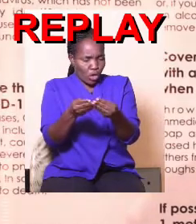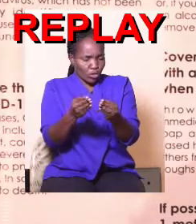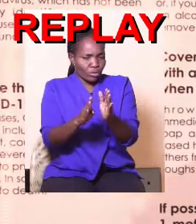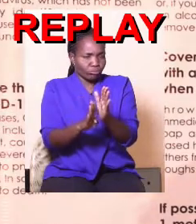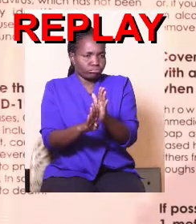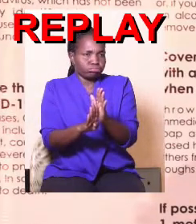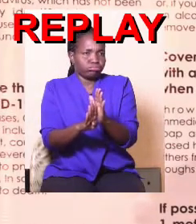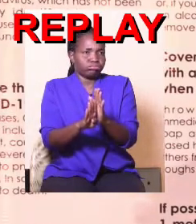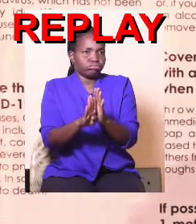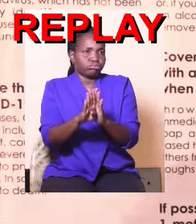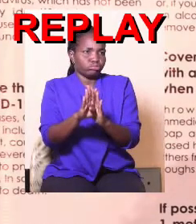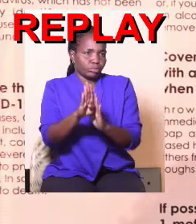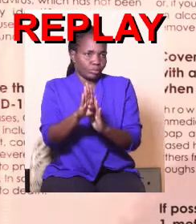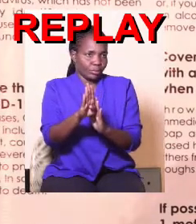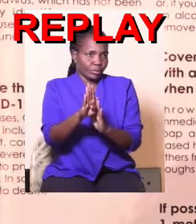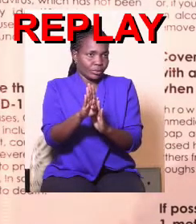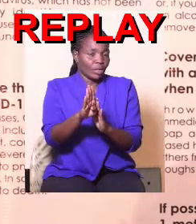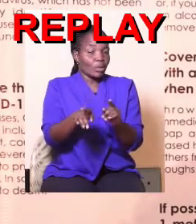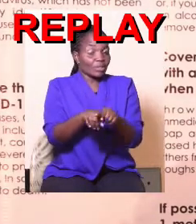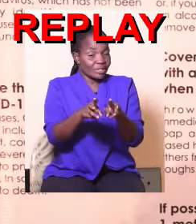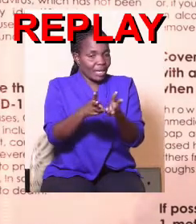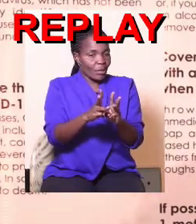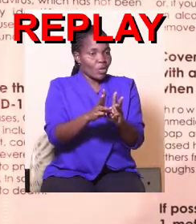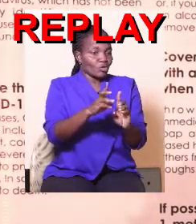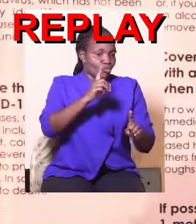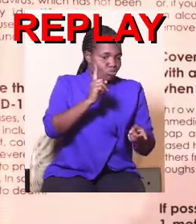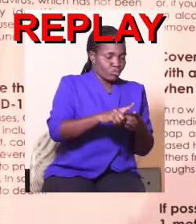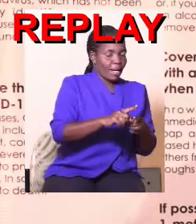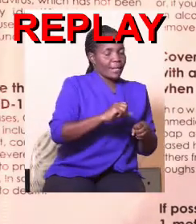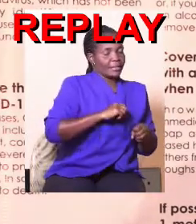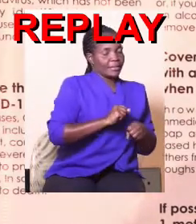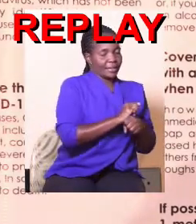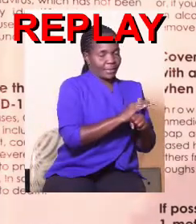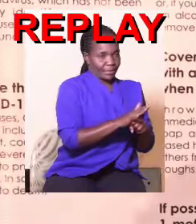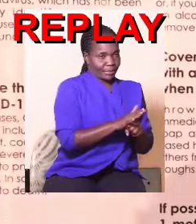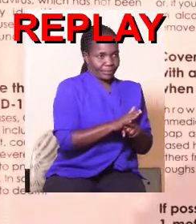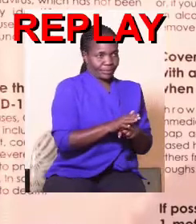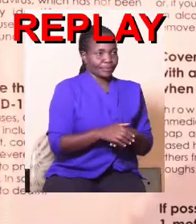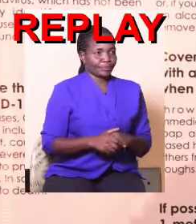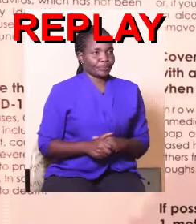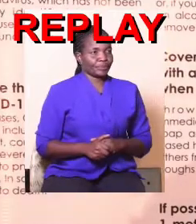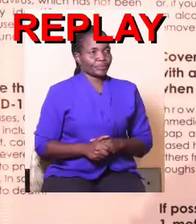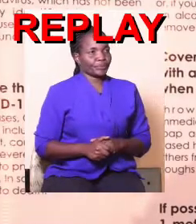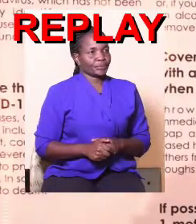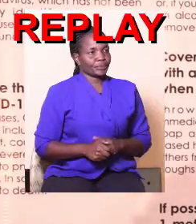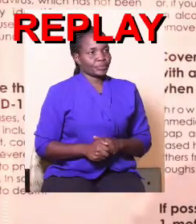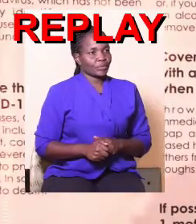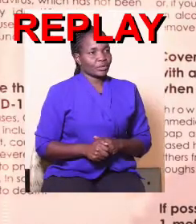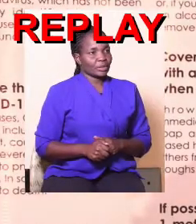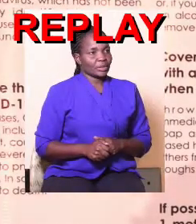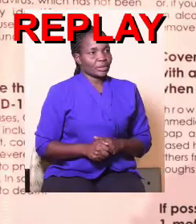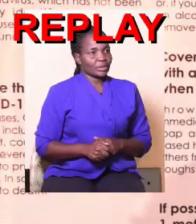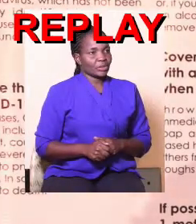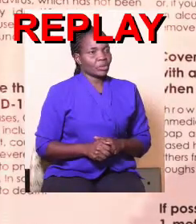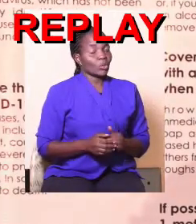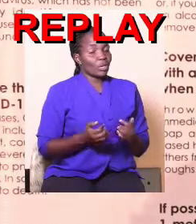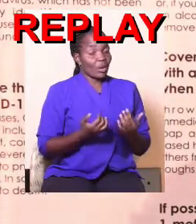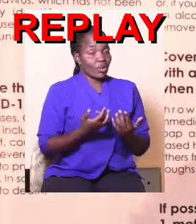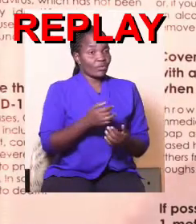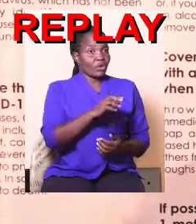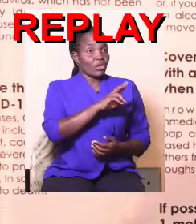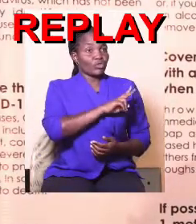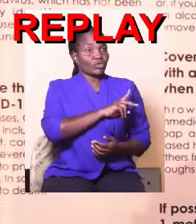without increasing the risk of transmission. So after or before 21 days are over, we